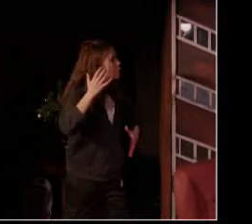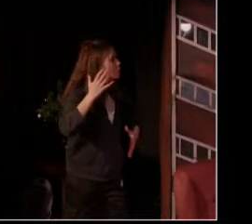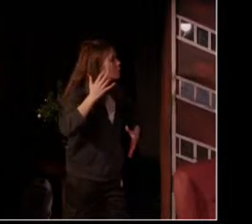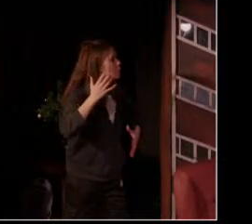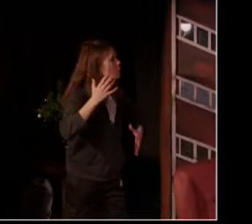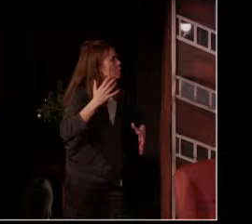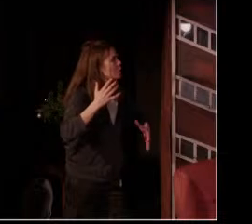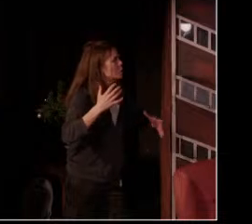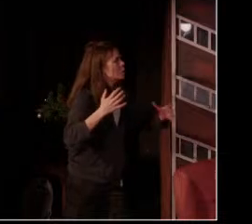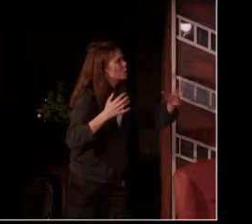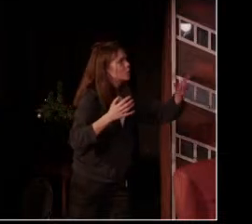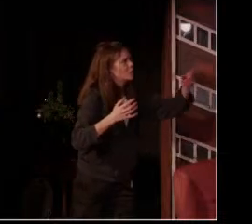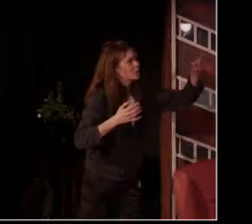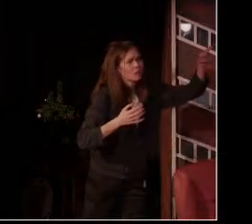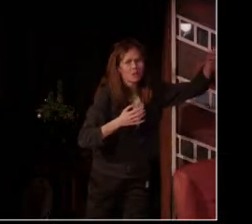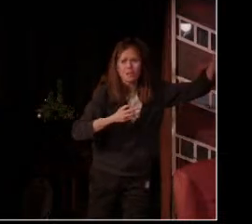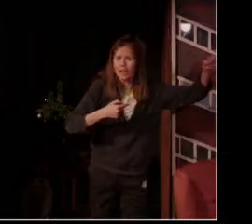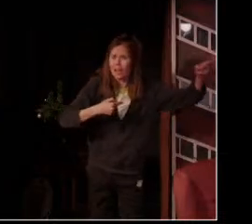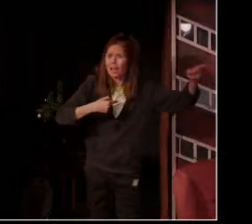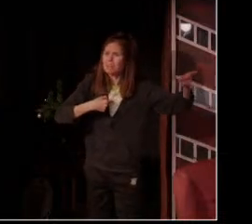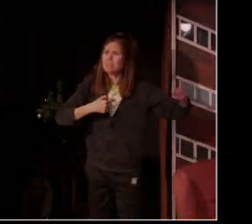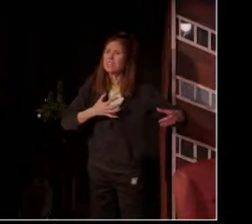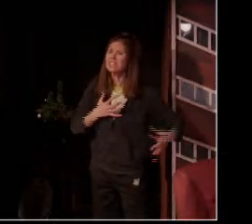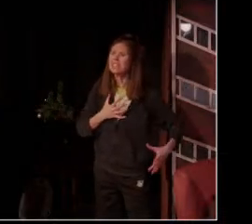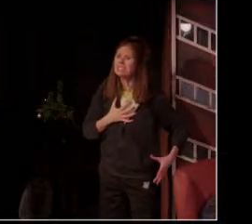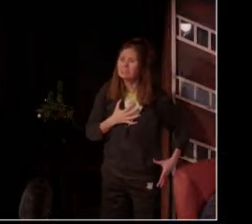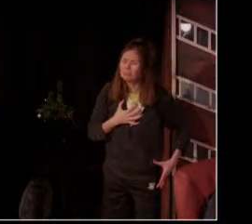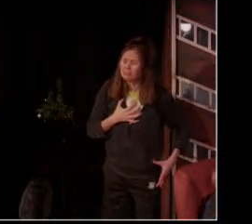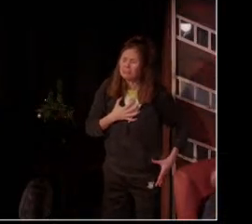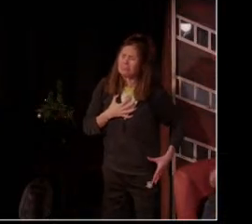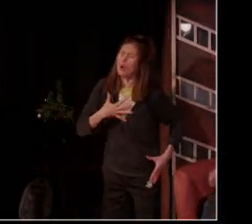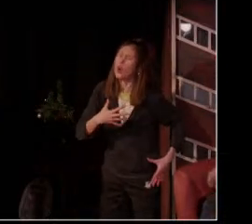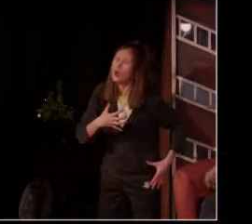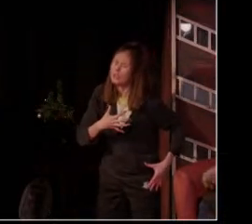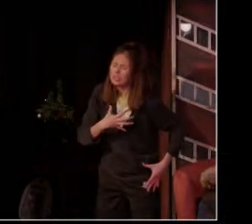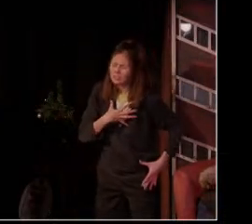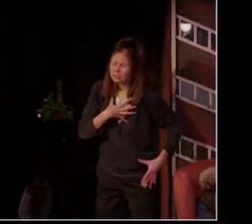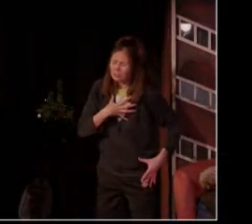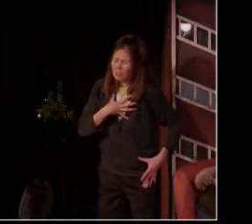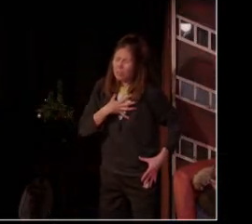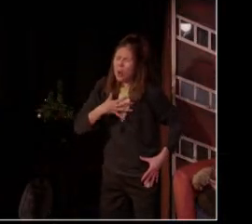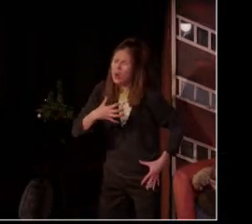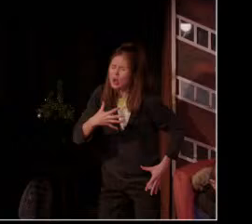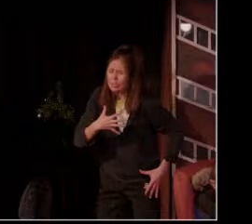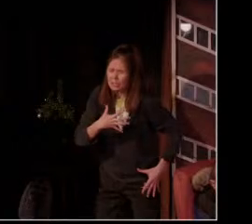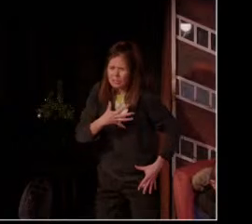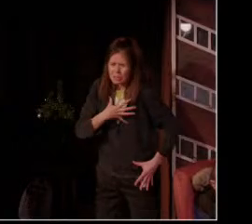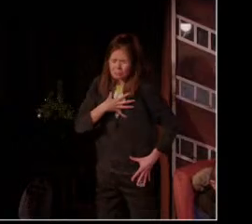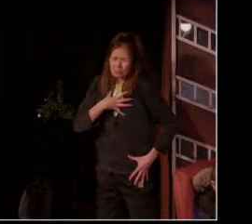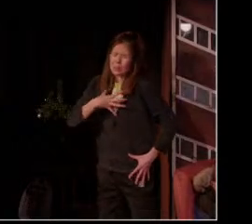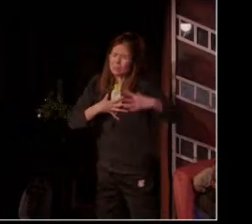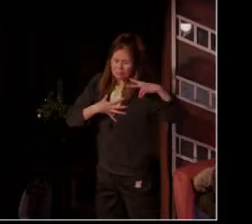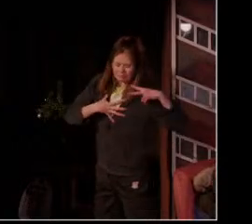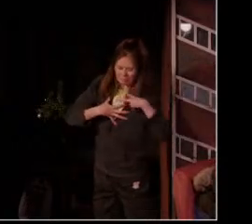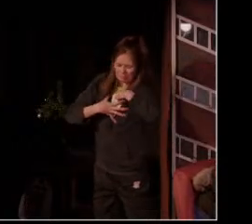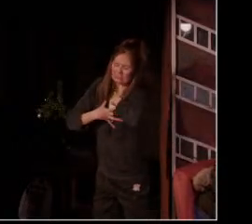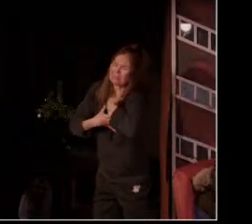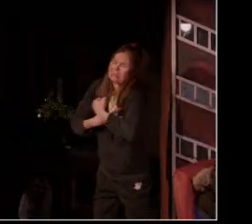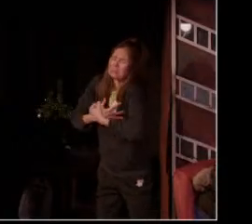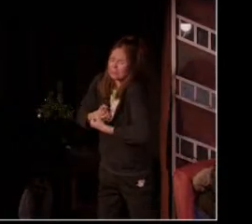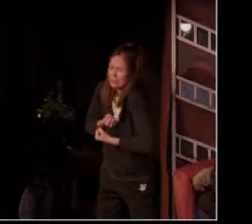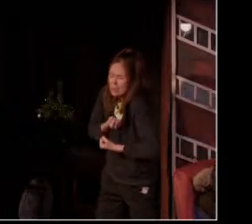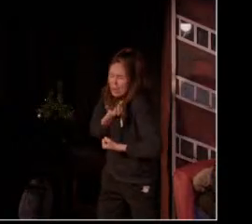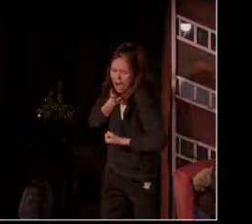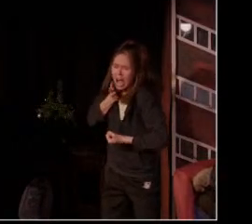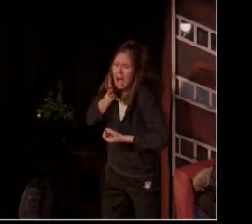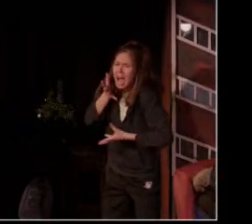Cut my vest. Else my heart, breaking the seams, break too.